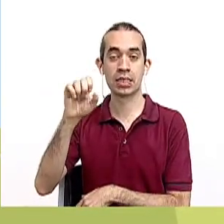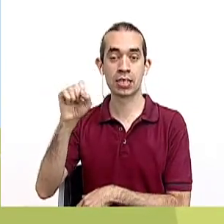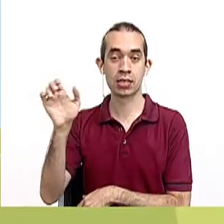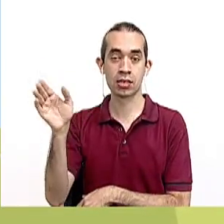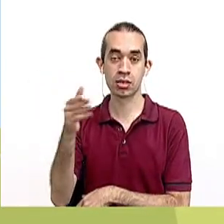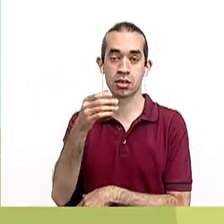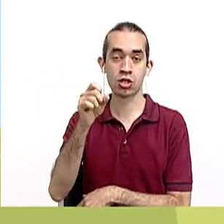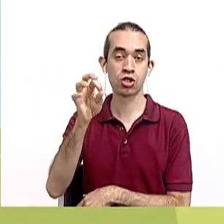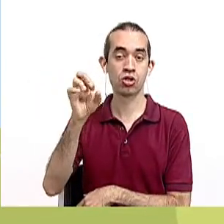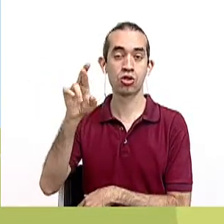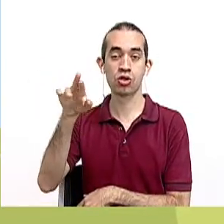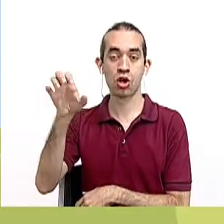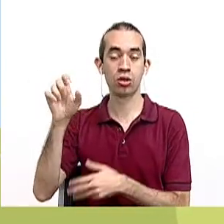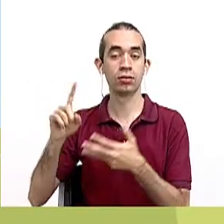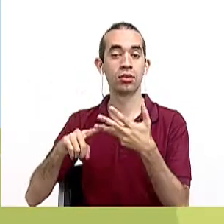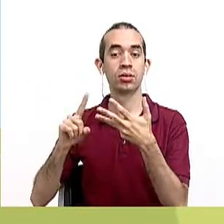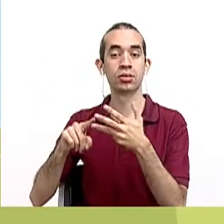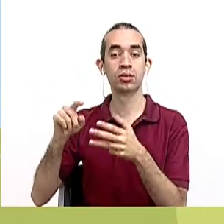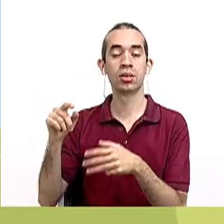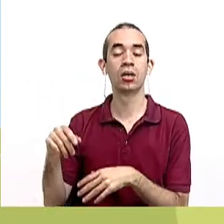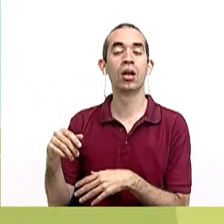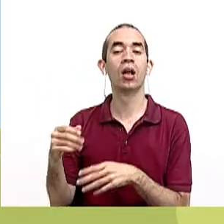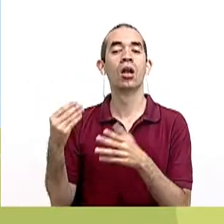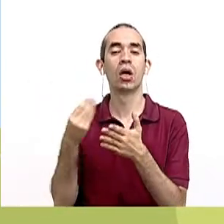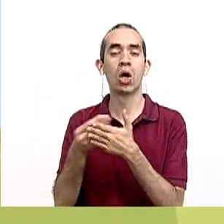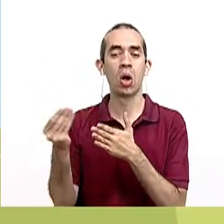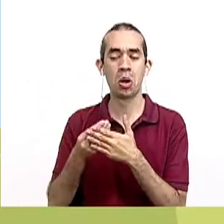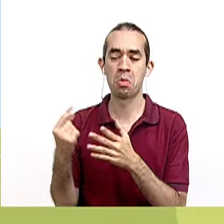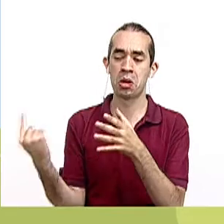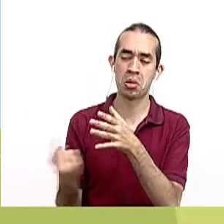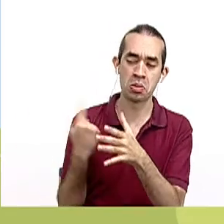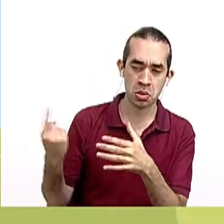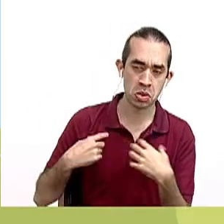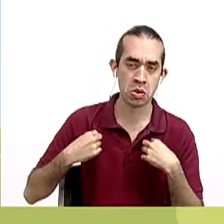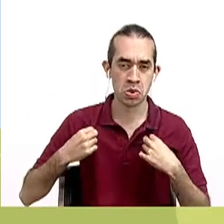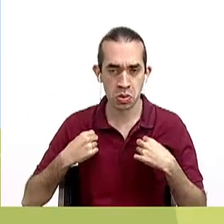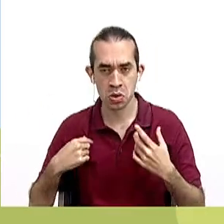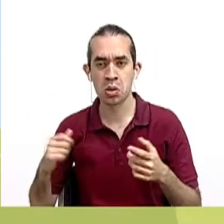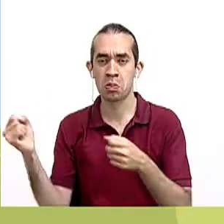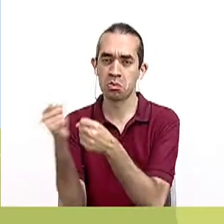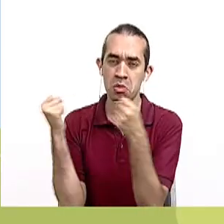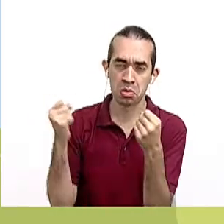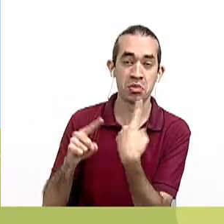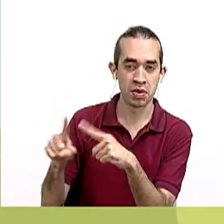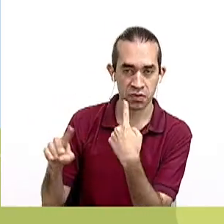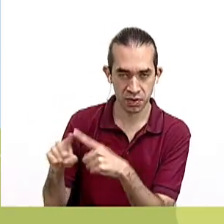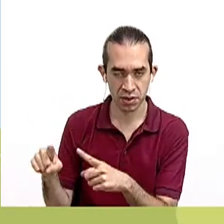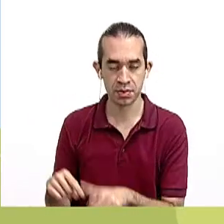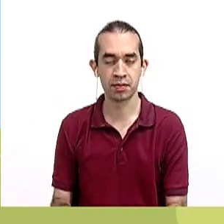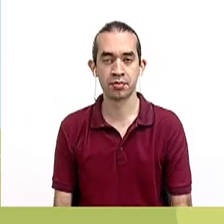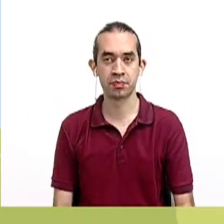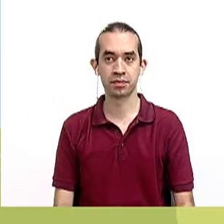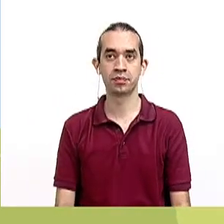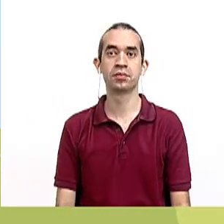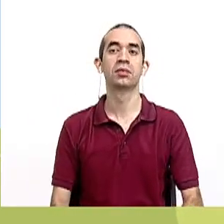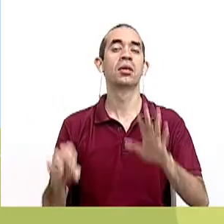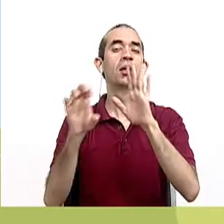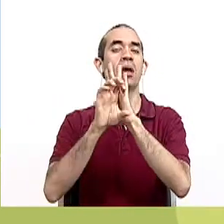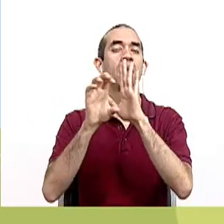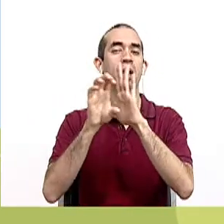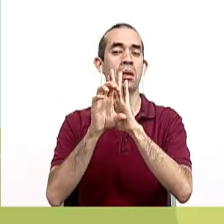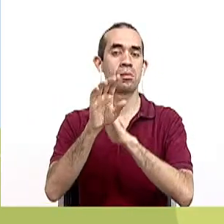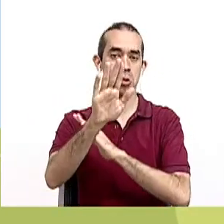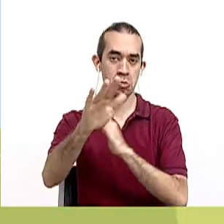an appliance store, okay, as you can see here. So, let's imagine that this is